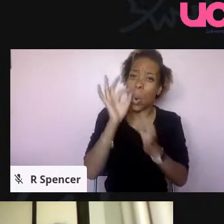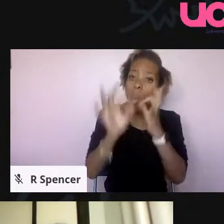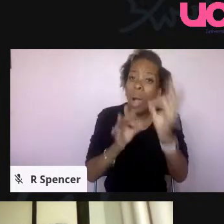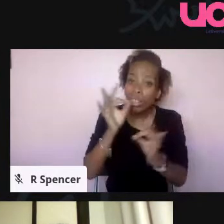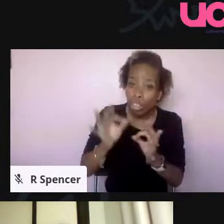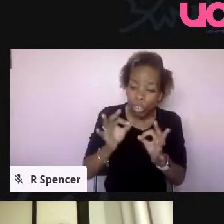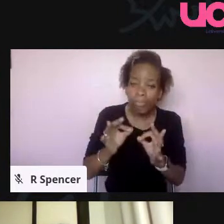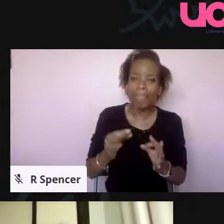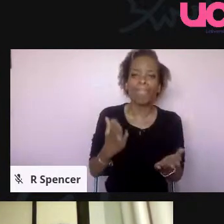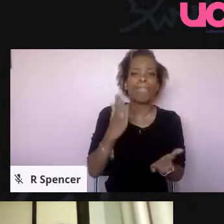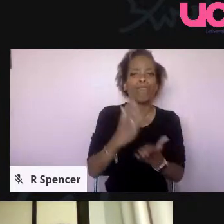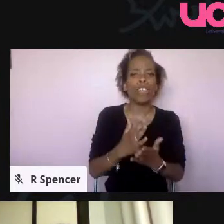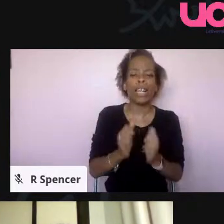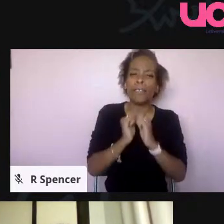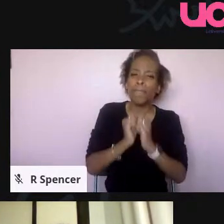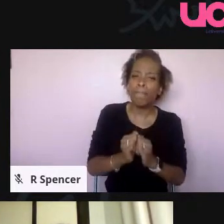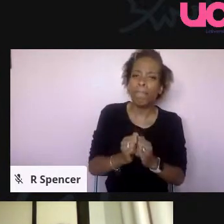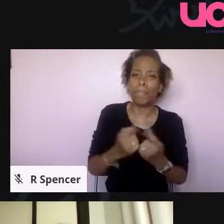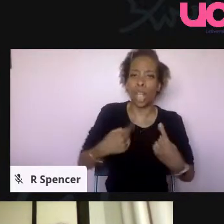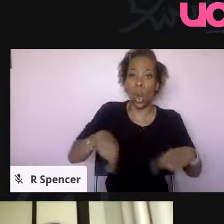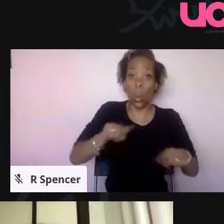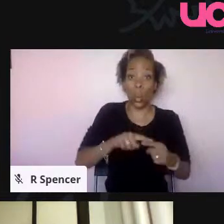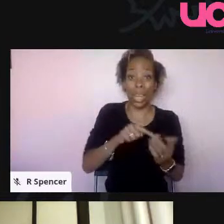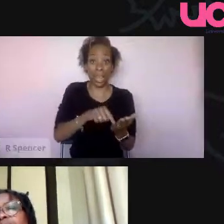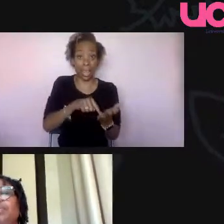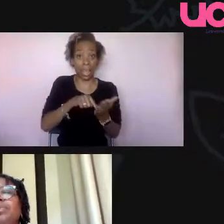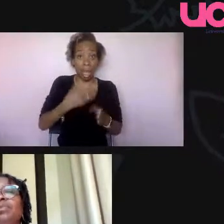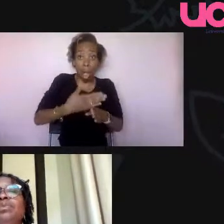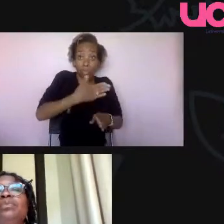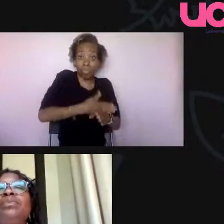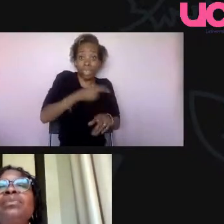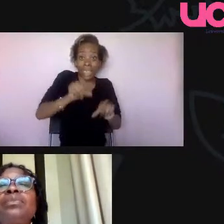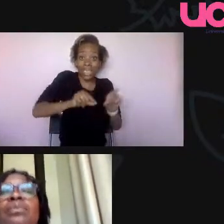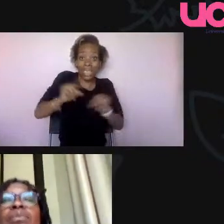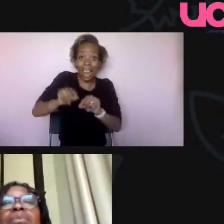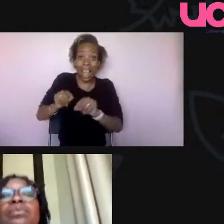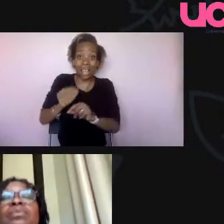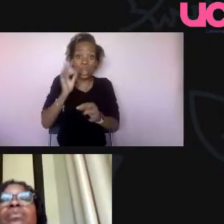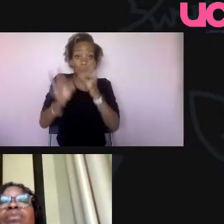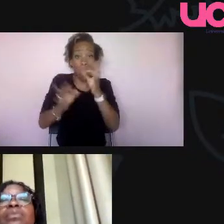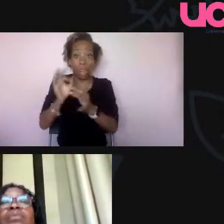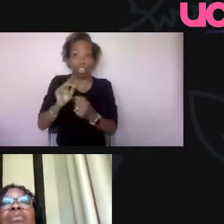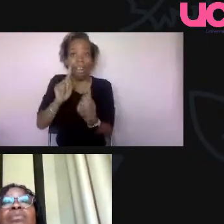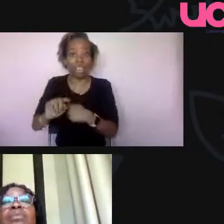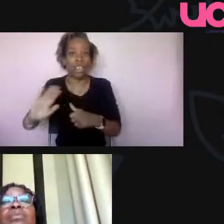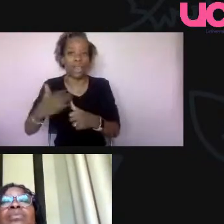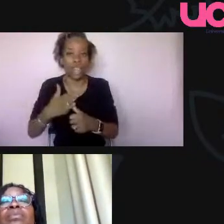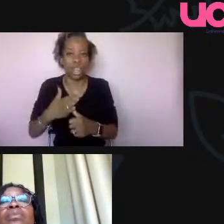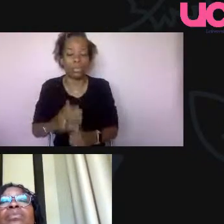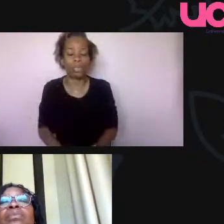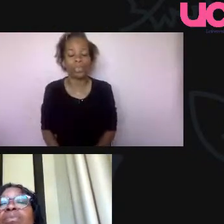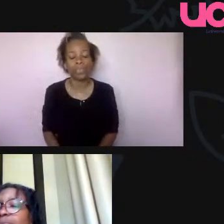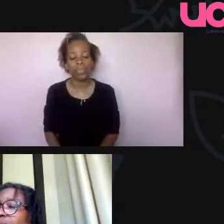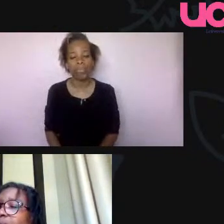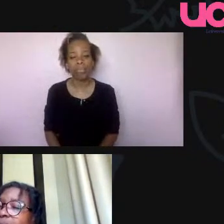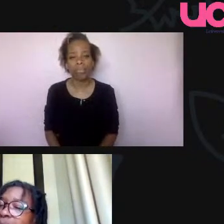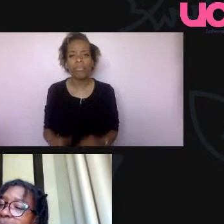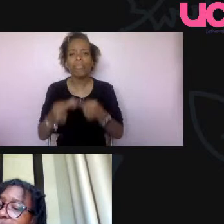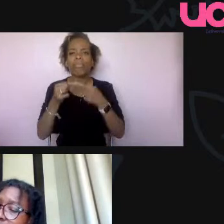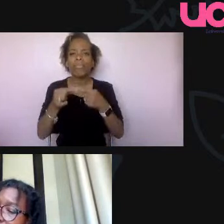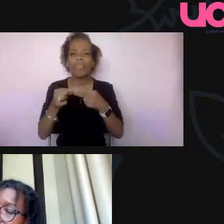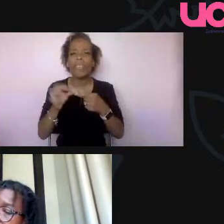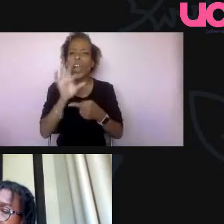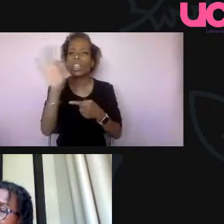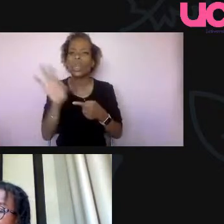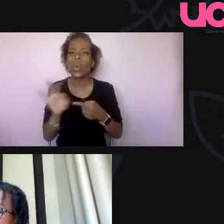good to just take some questions that we had submitted in advance. So the first one that we had through that we wanted to touch on